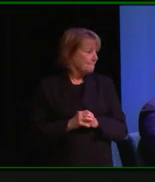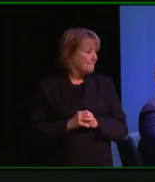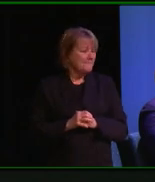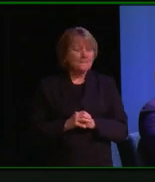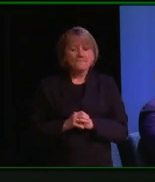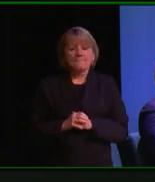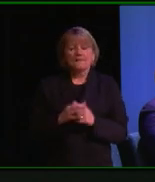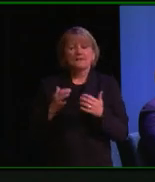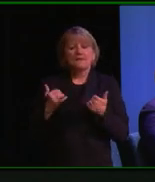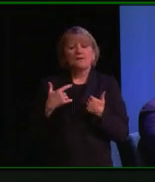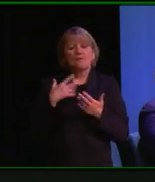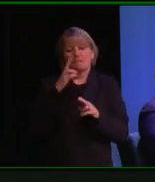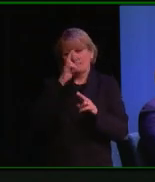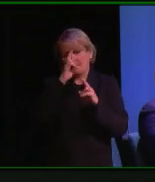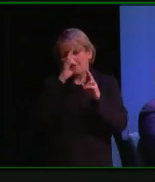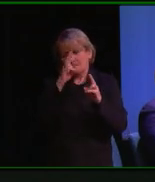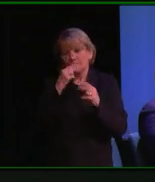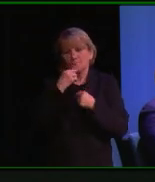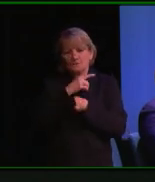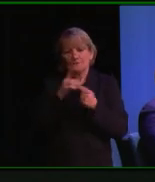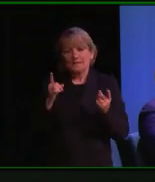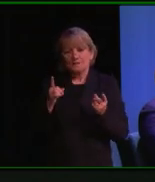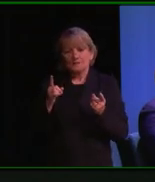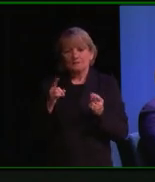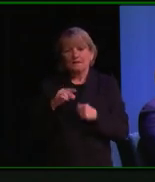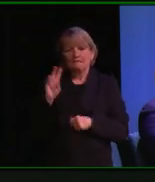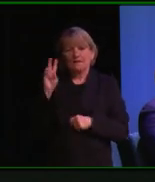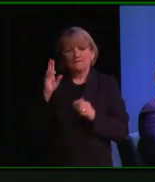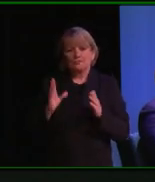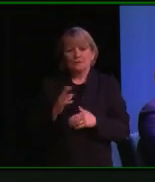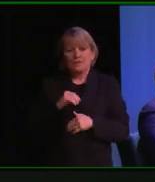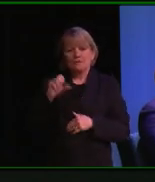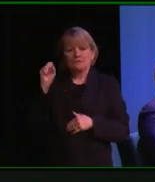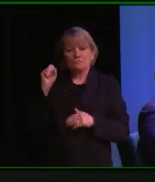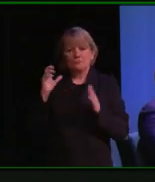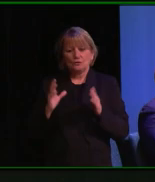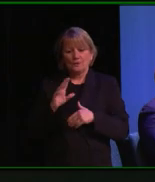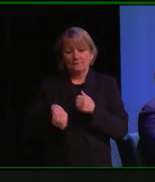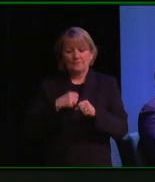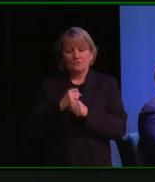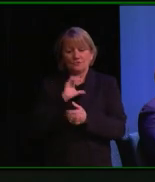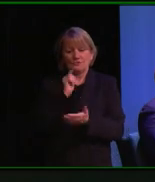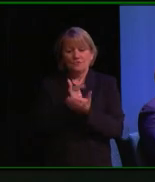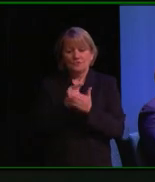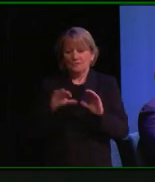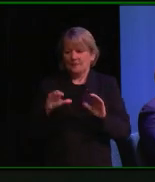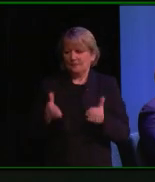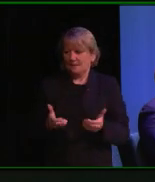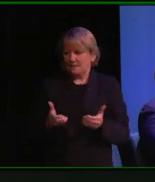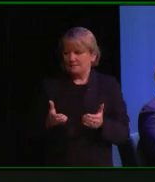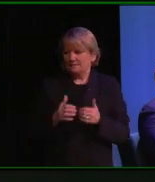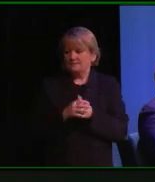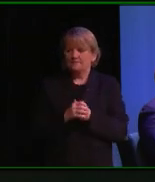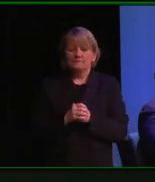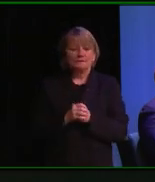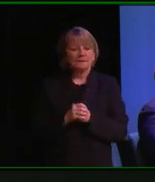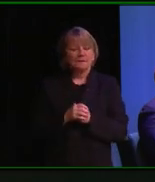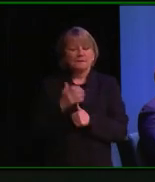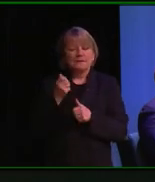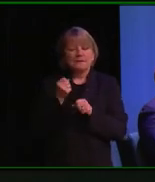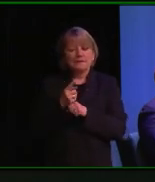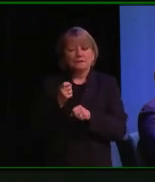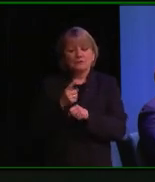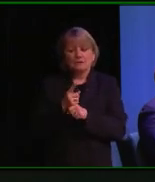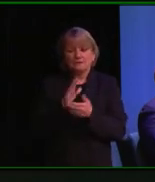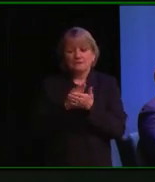I now have the distinct honor of announcing our valedictorian and salutatorian of this year's graduating class. Each year,